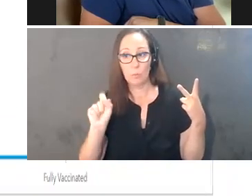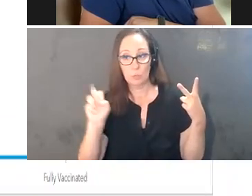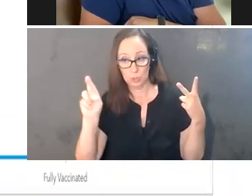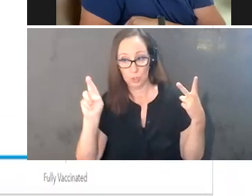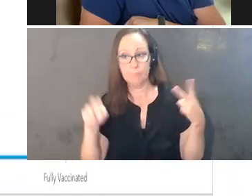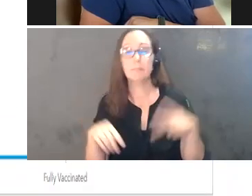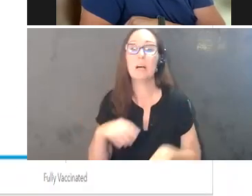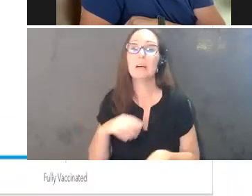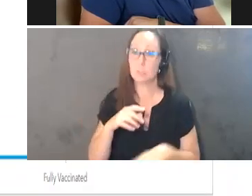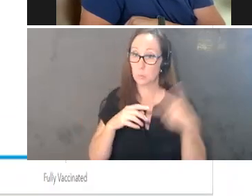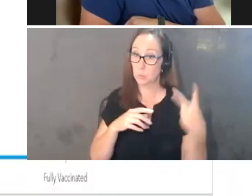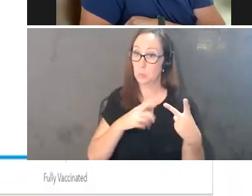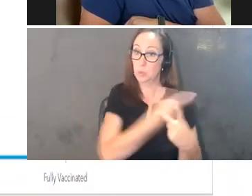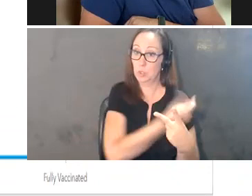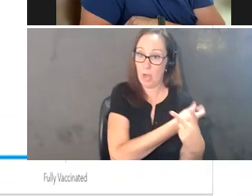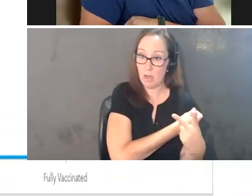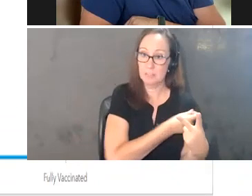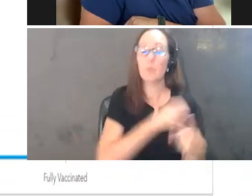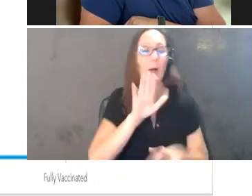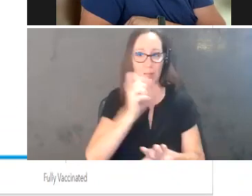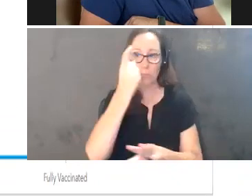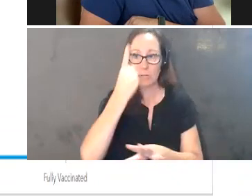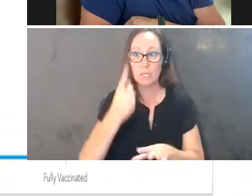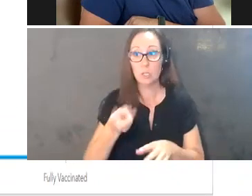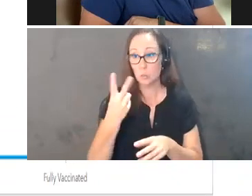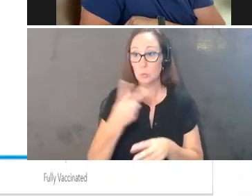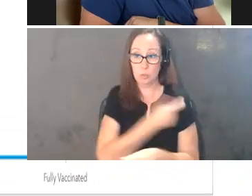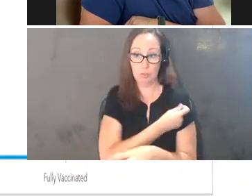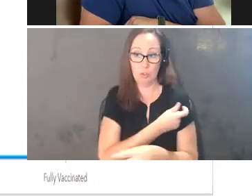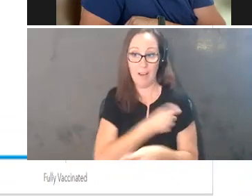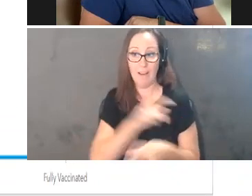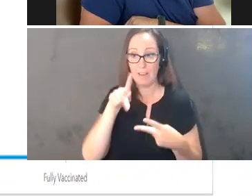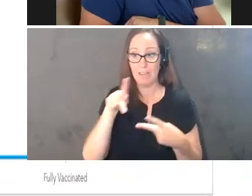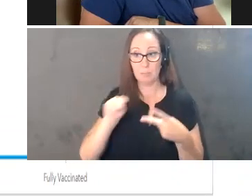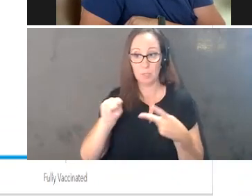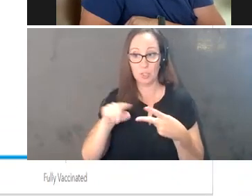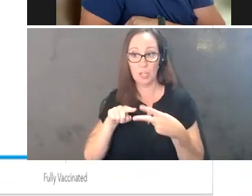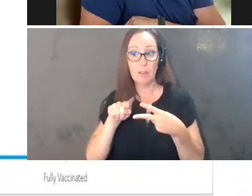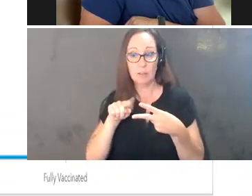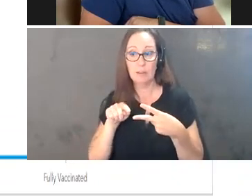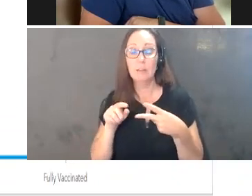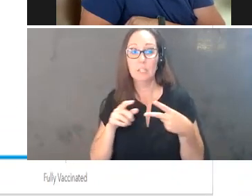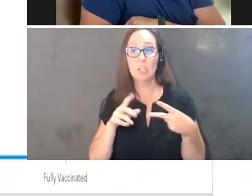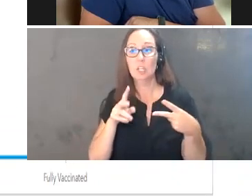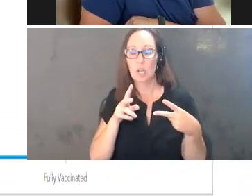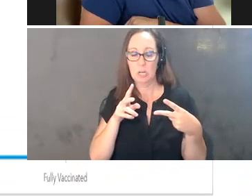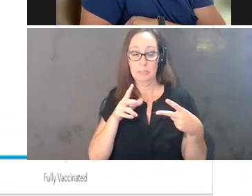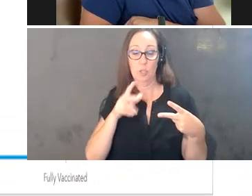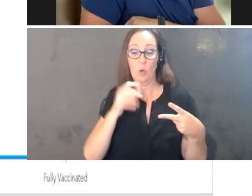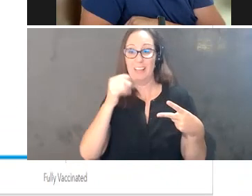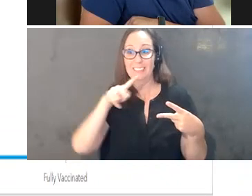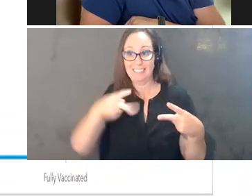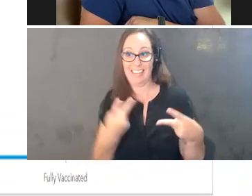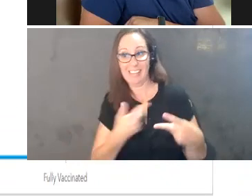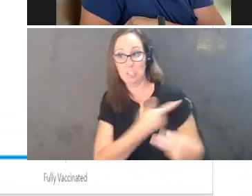two shots or the one, so if it's a two-shot series, and then 2 weeks after the last shot, then you're